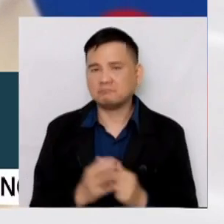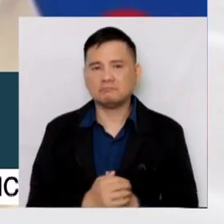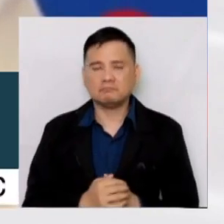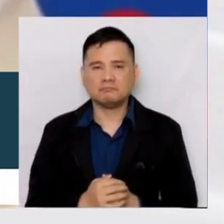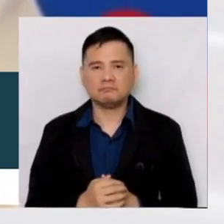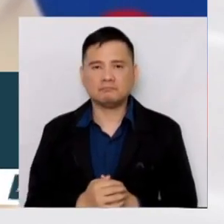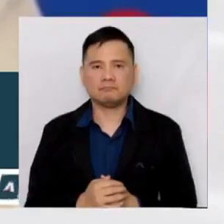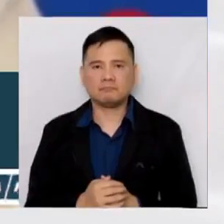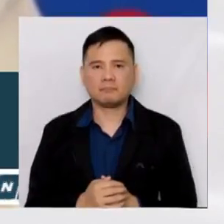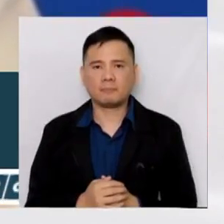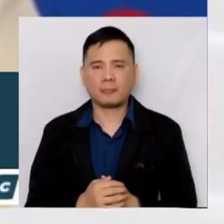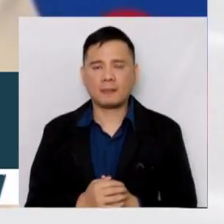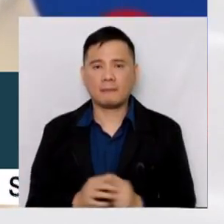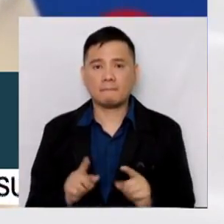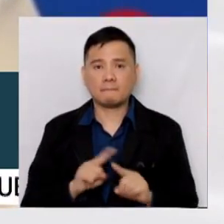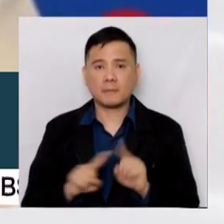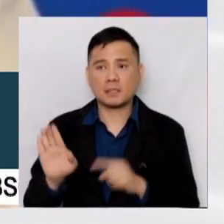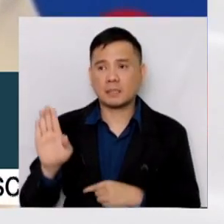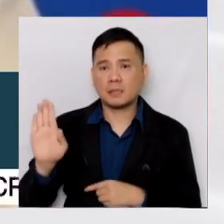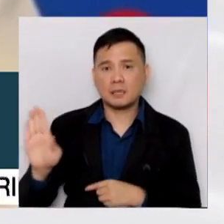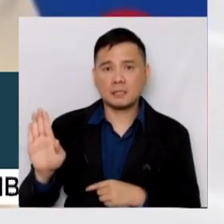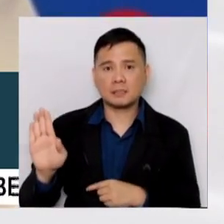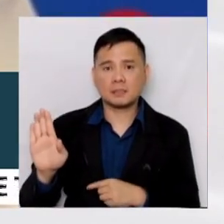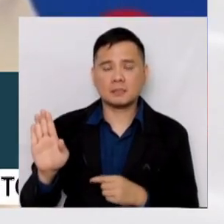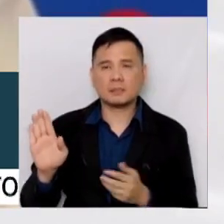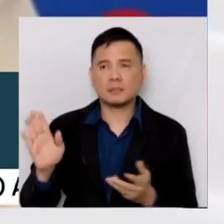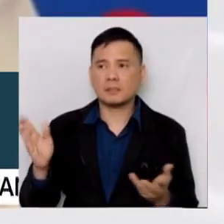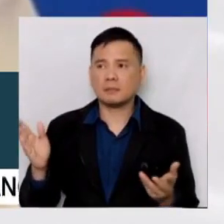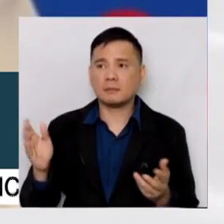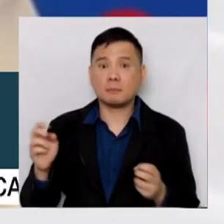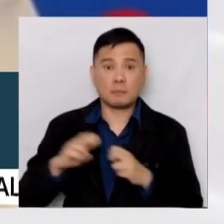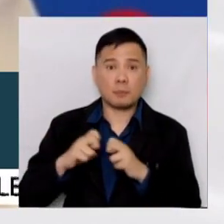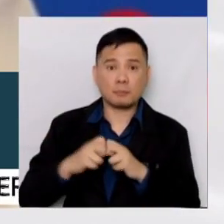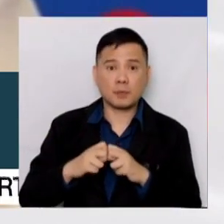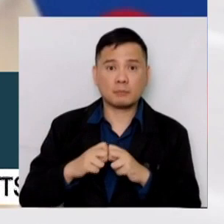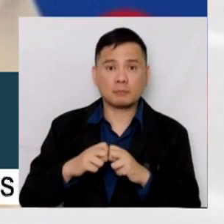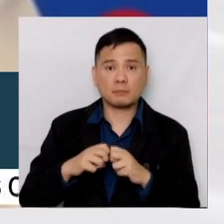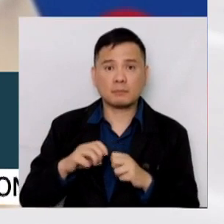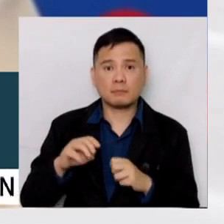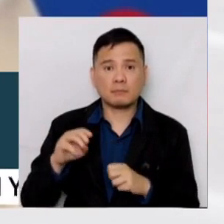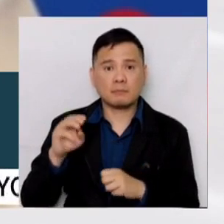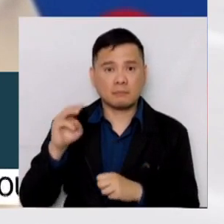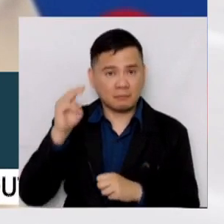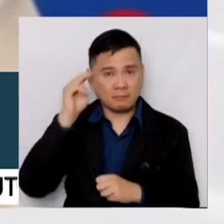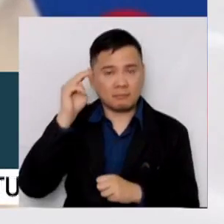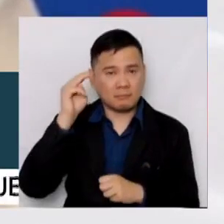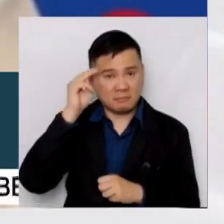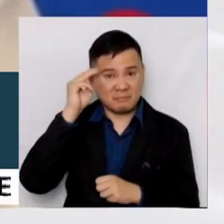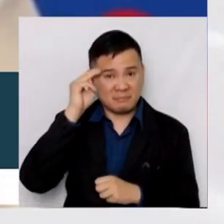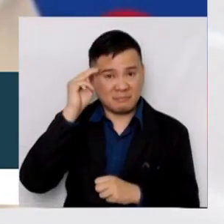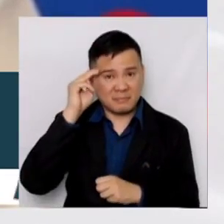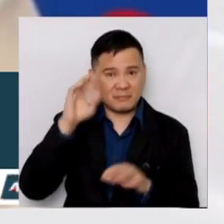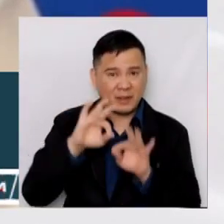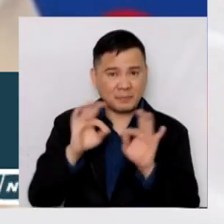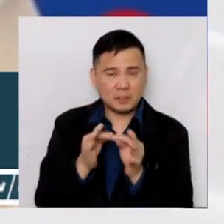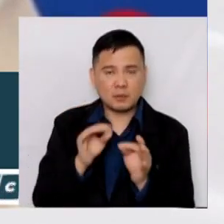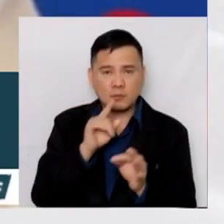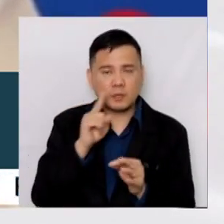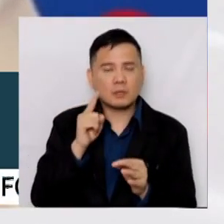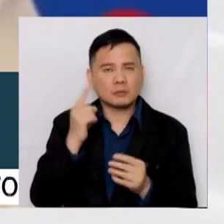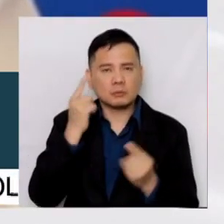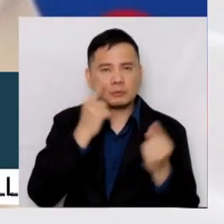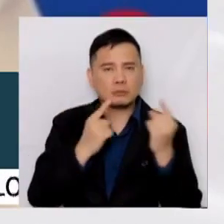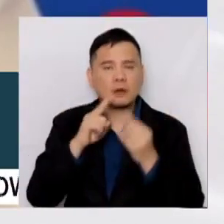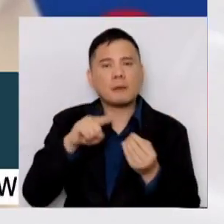the whole issue about the Marcoses is about the history, and the people are concerned that the history is being